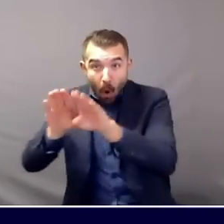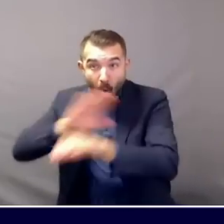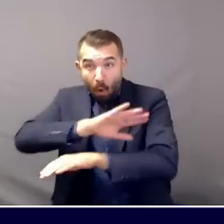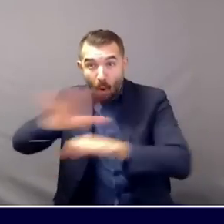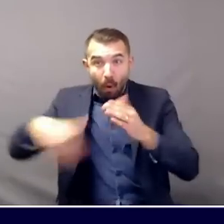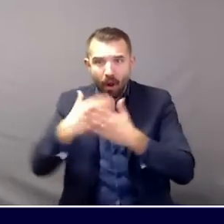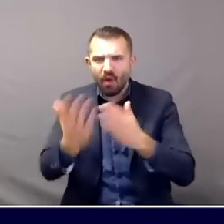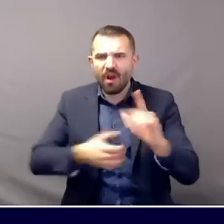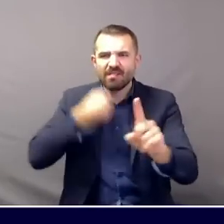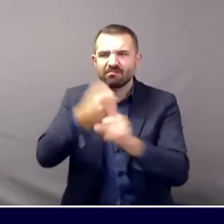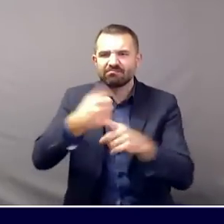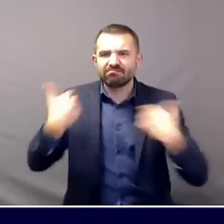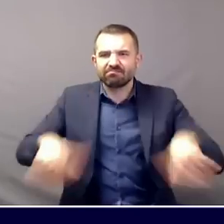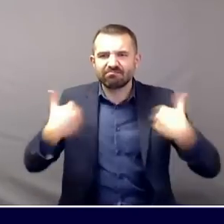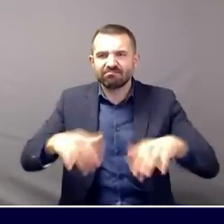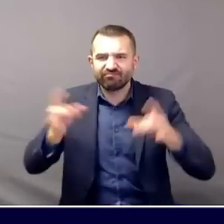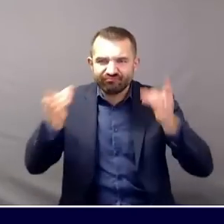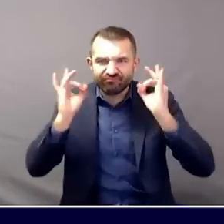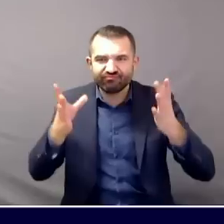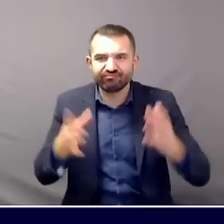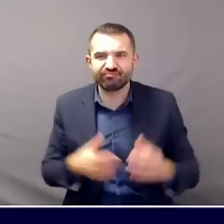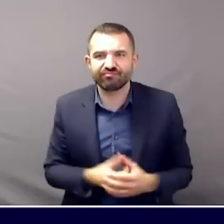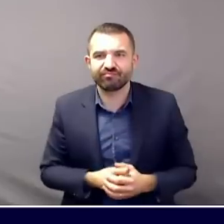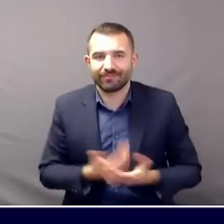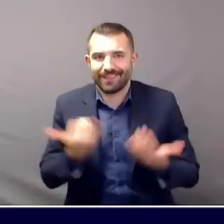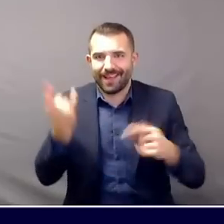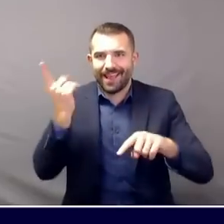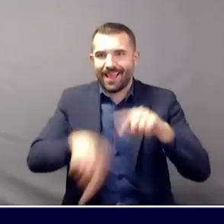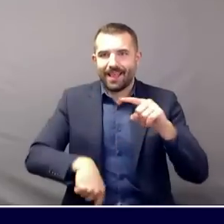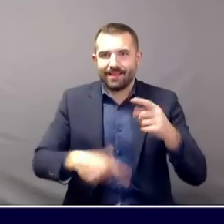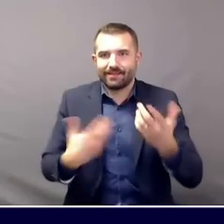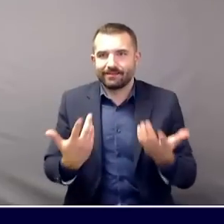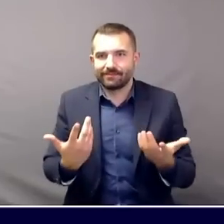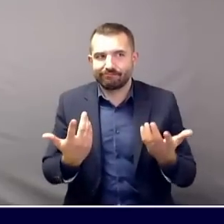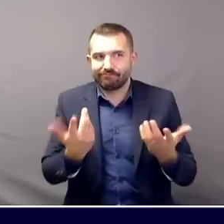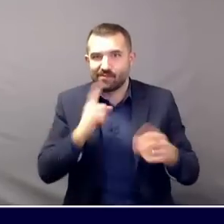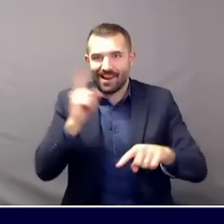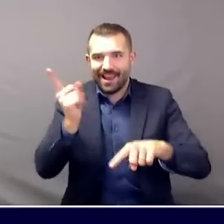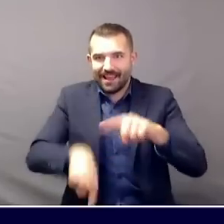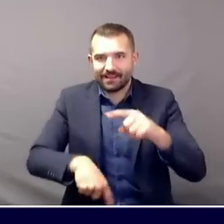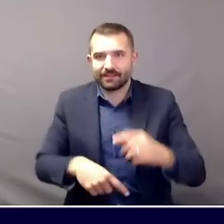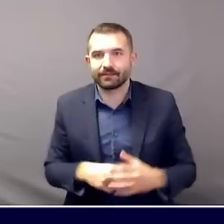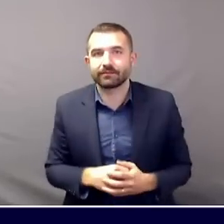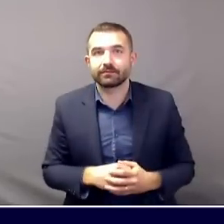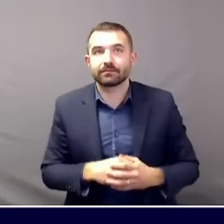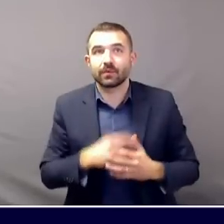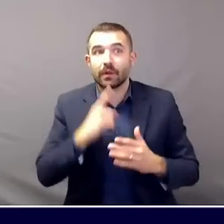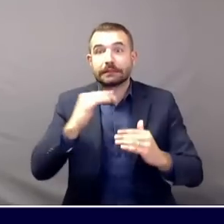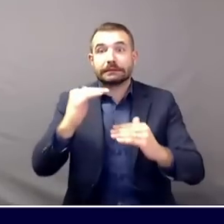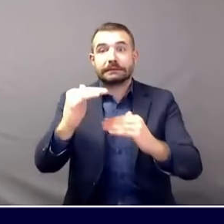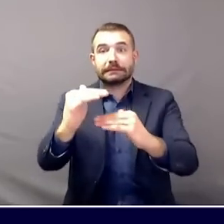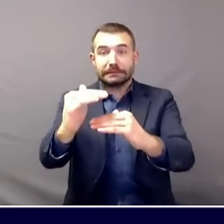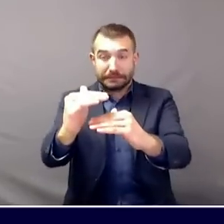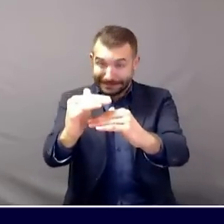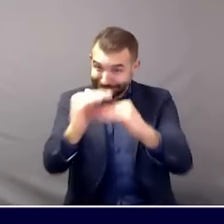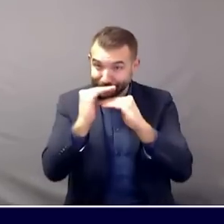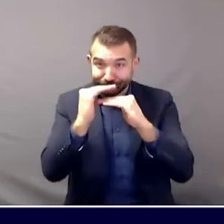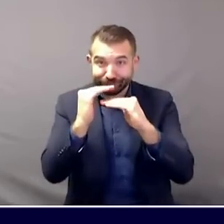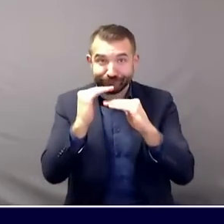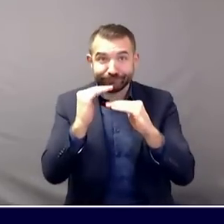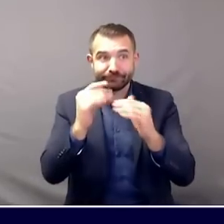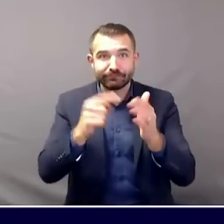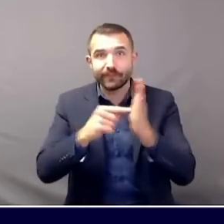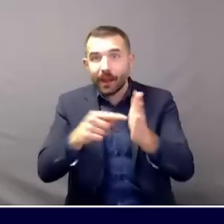measured approaches to somehow reducing the gatherings that ordinarily